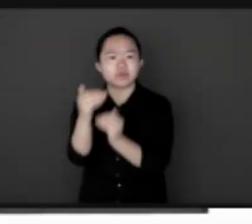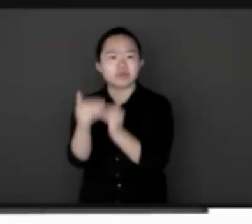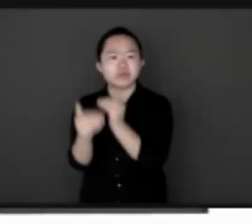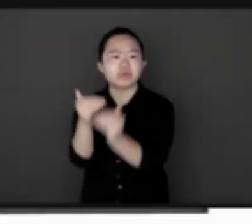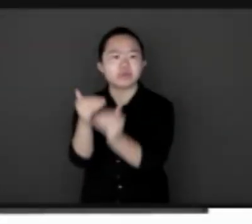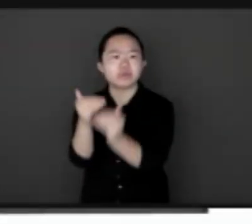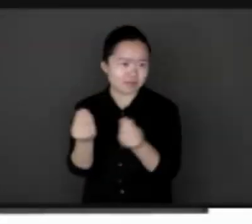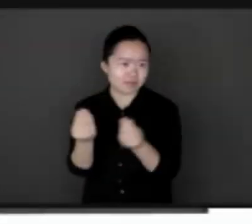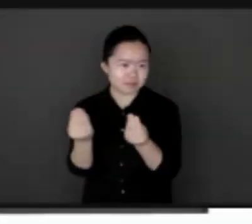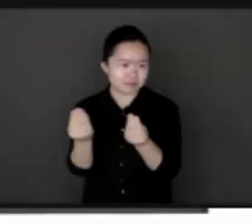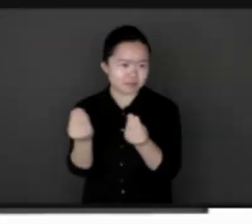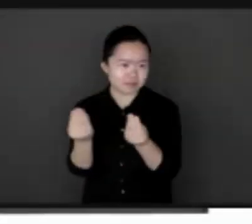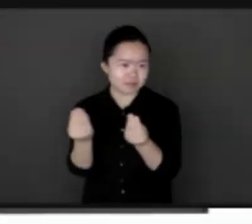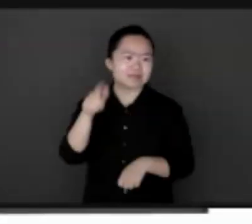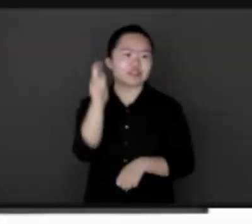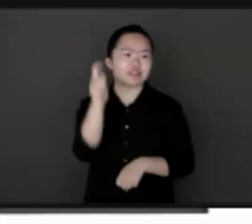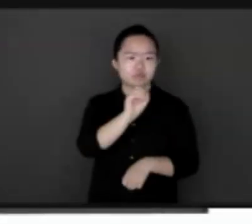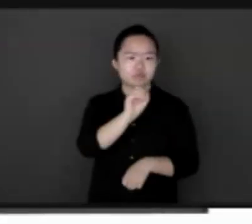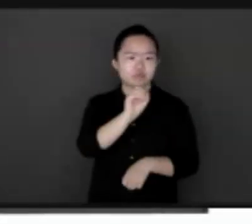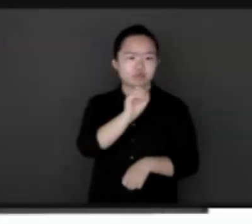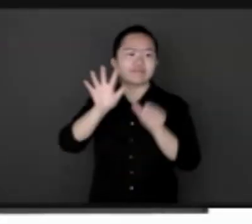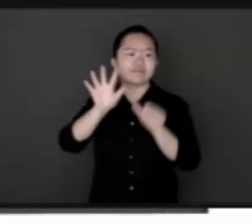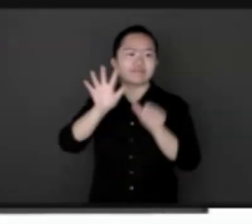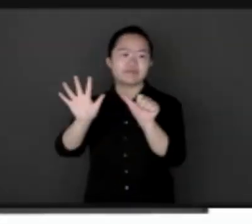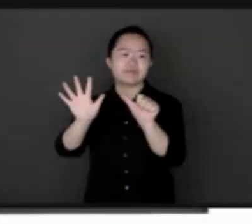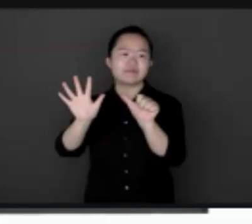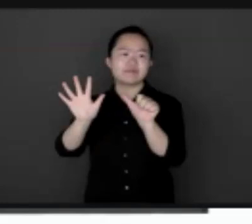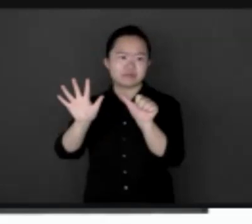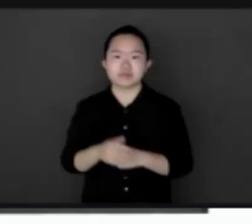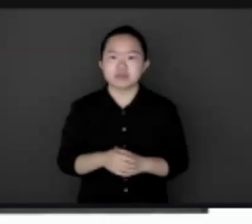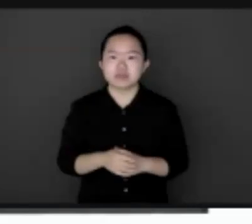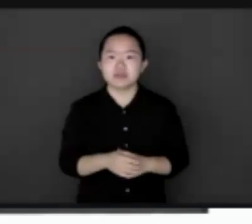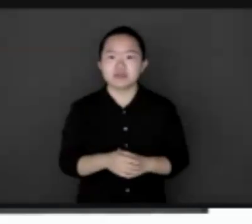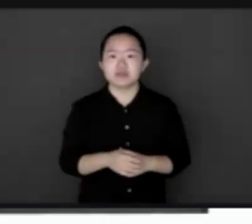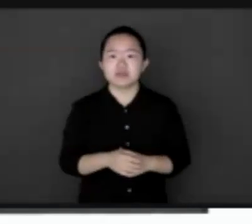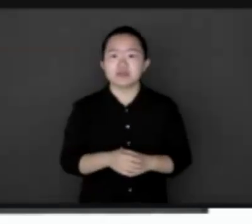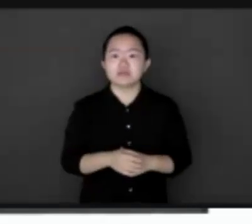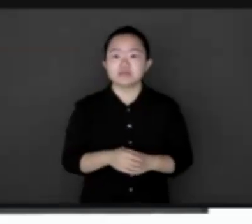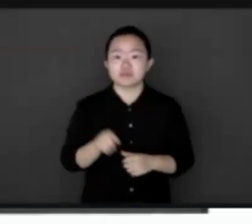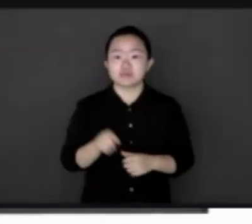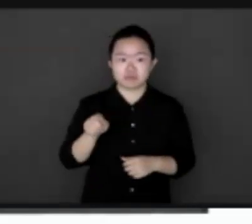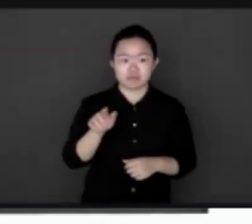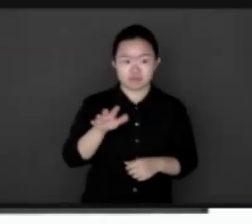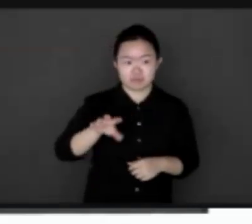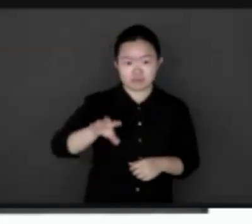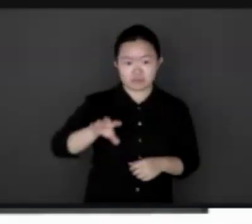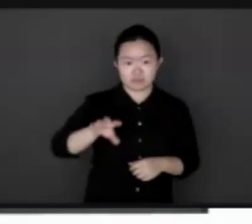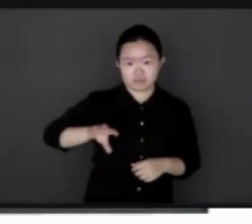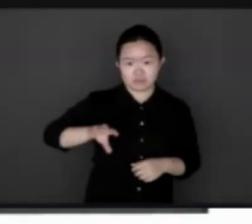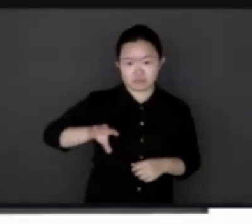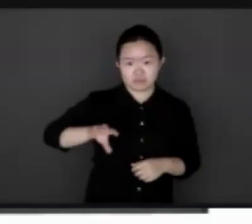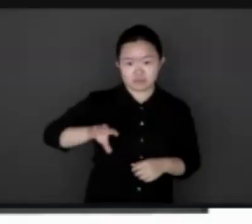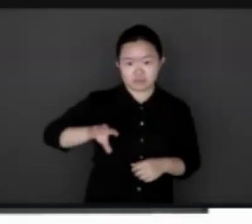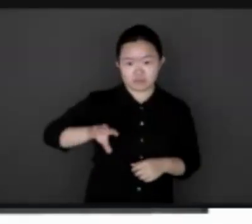all directives are. It's a minimum harmonization directive. That means that it was transposed into national legislation after the